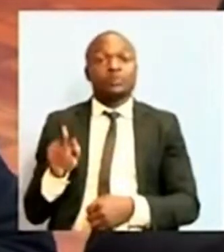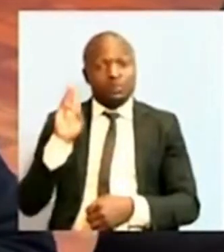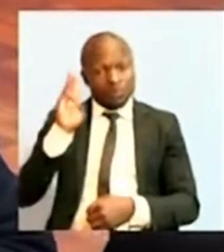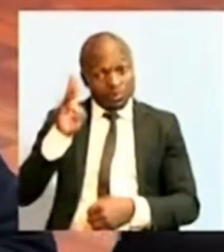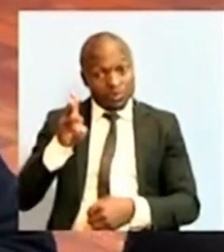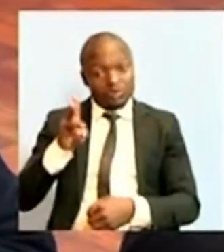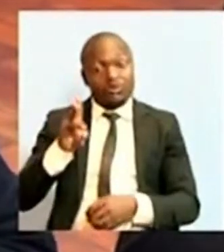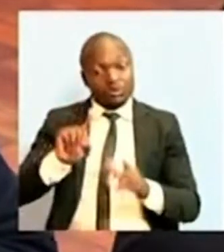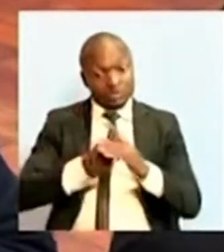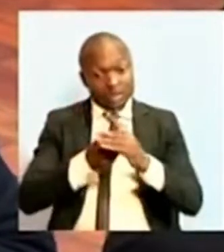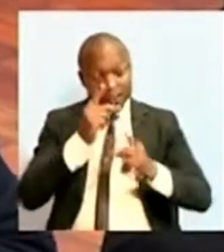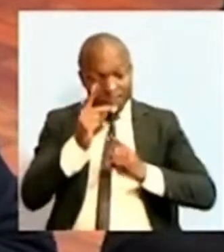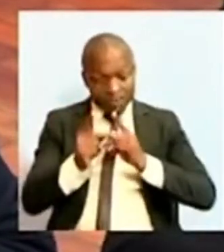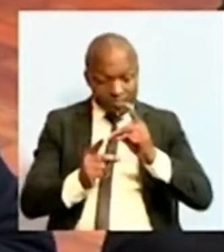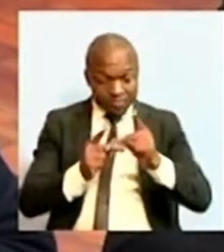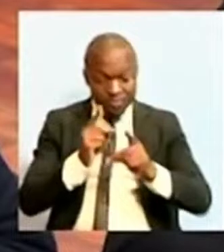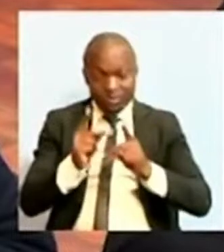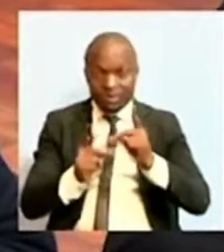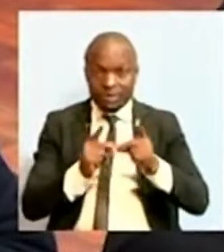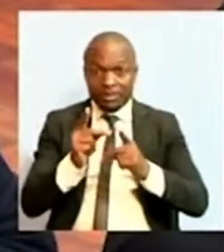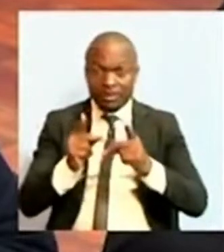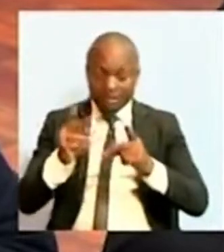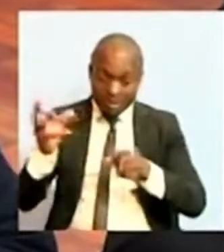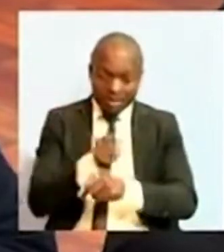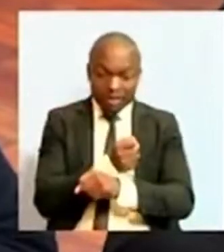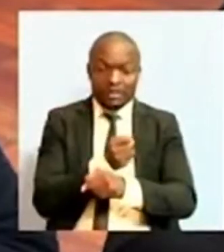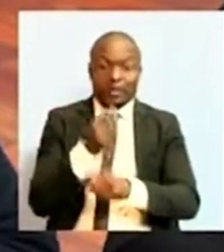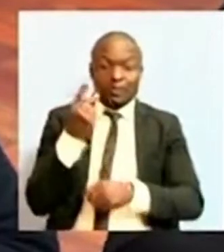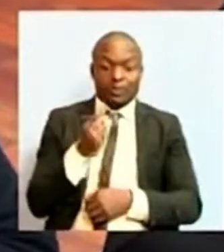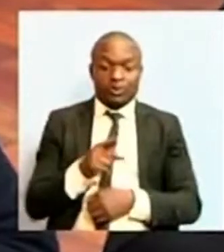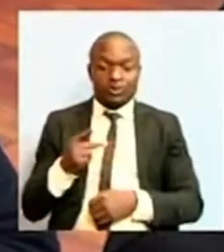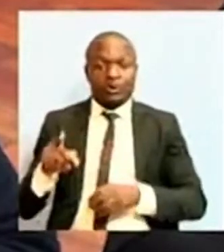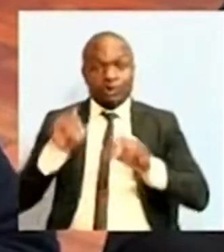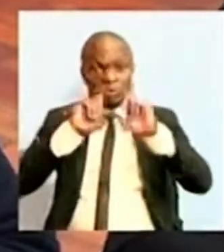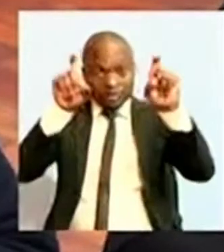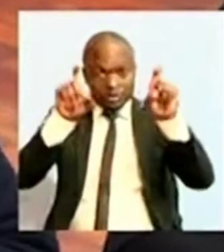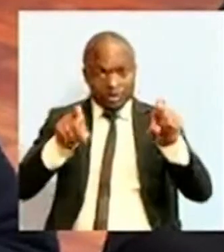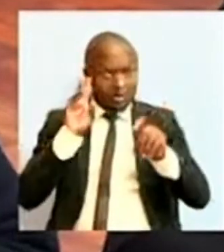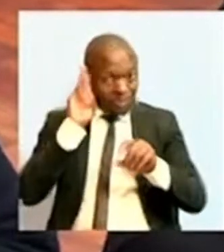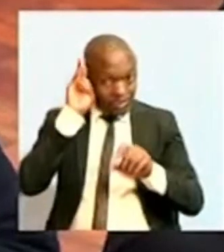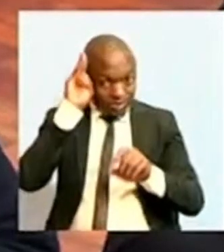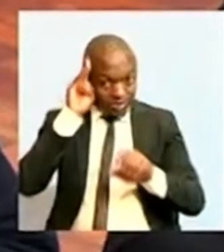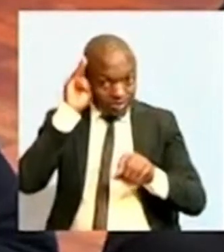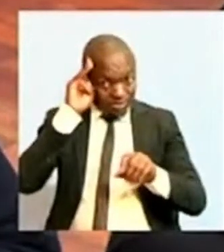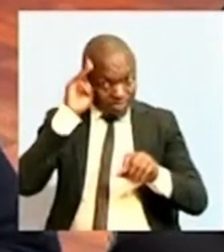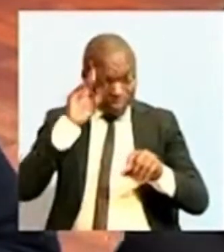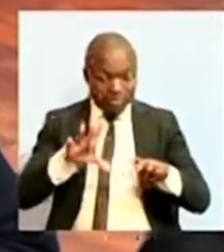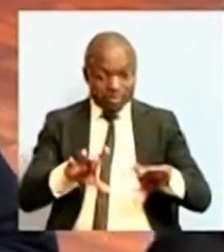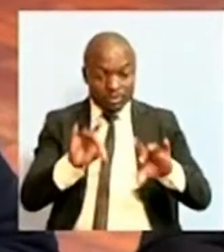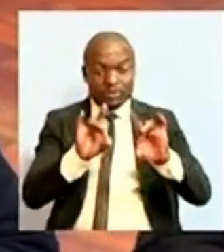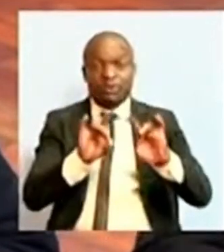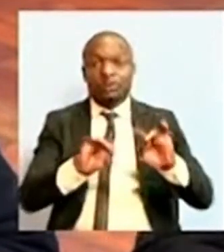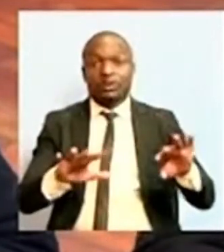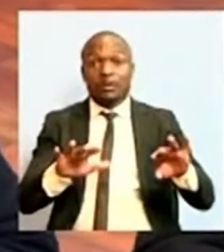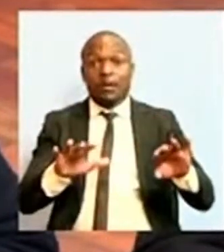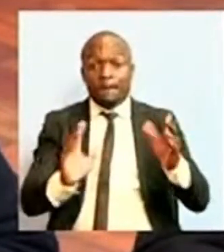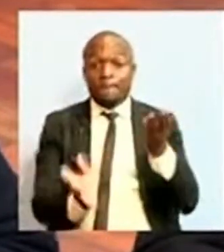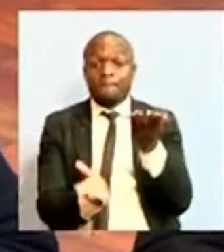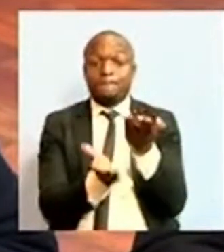immediately commence the process of acquiring title deeds from the Ministry of Lands.